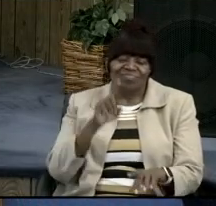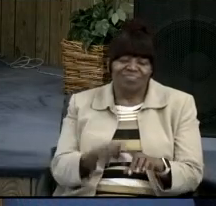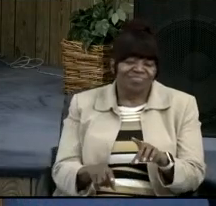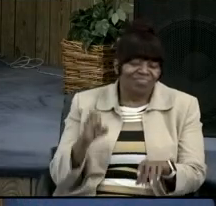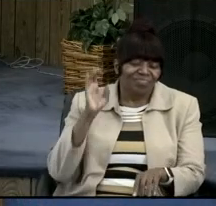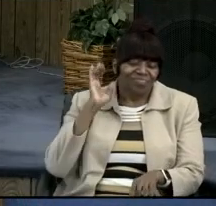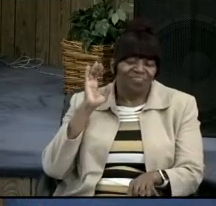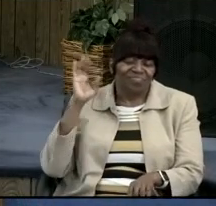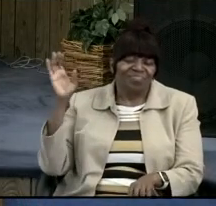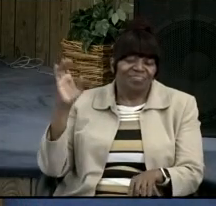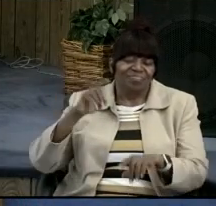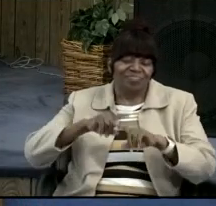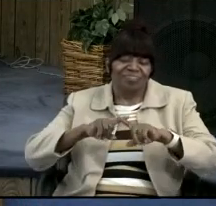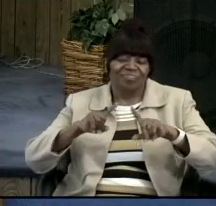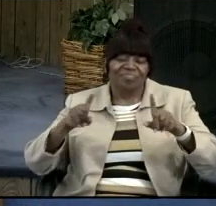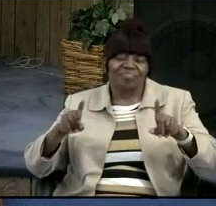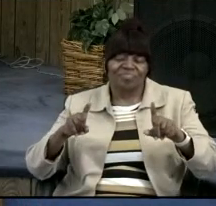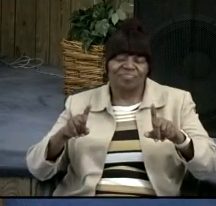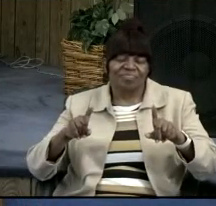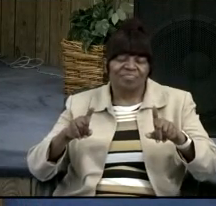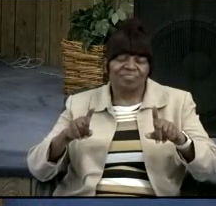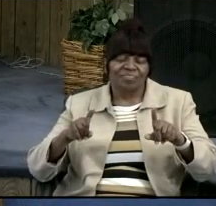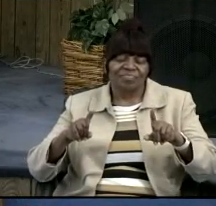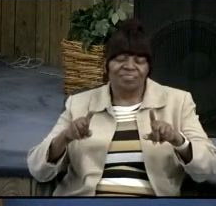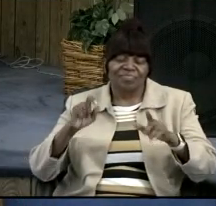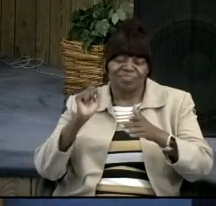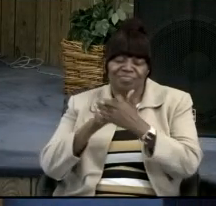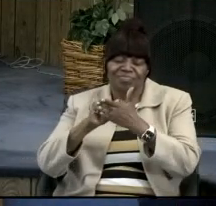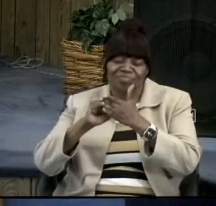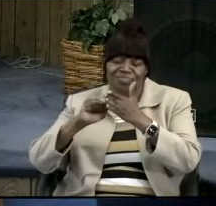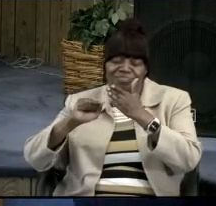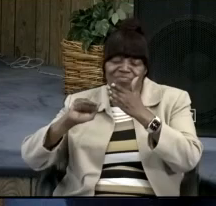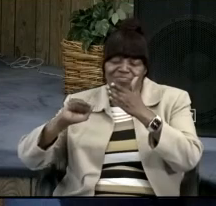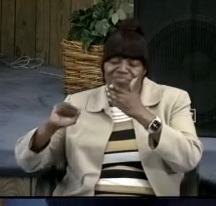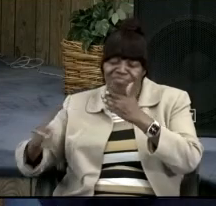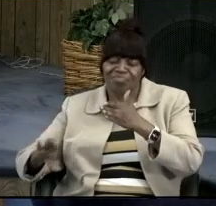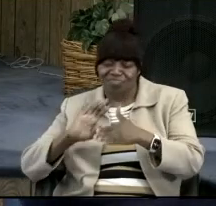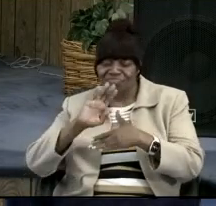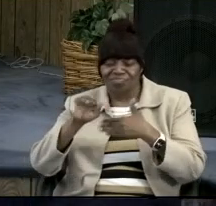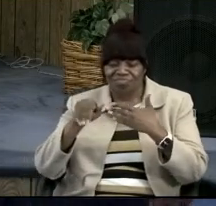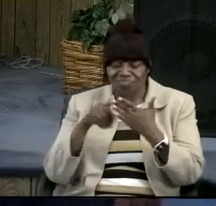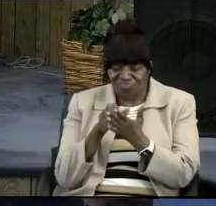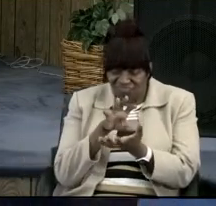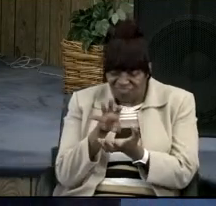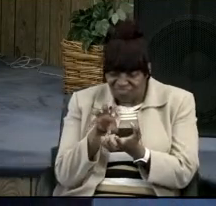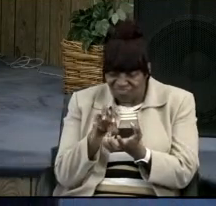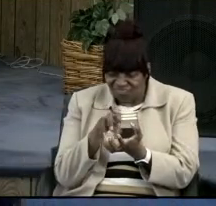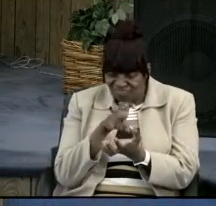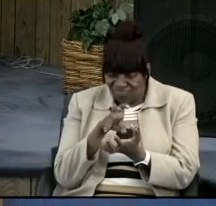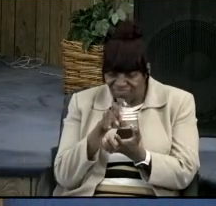him unless you get the junk out of your ears.